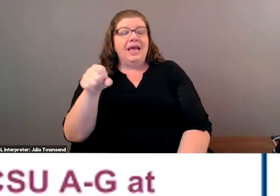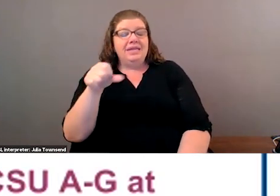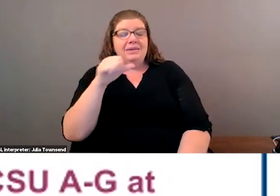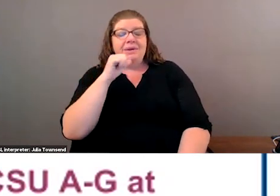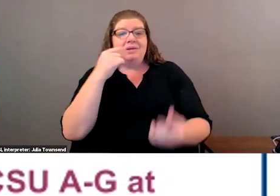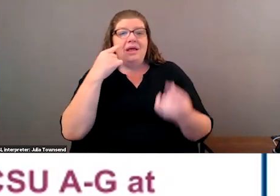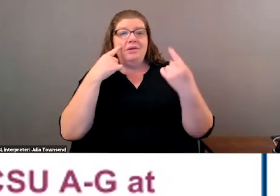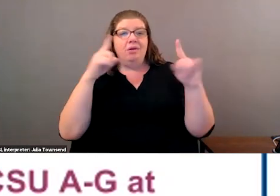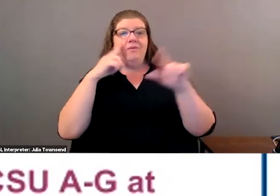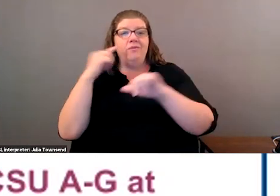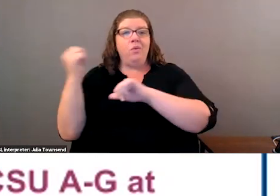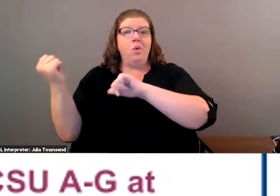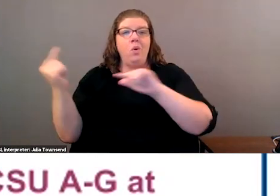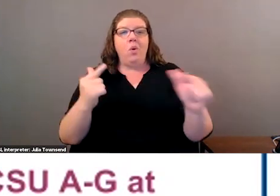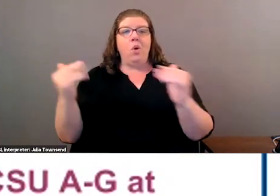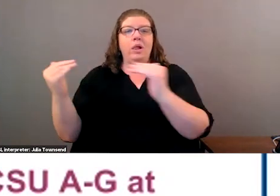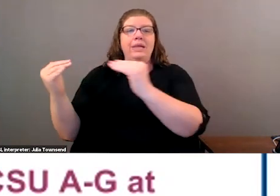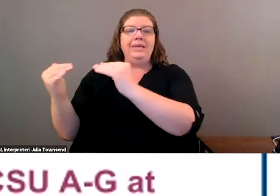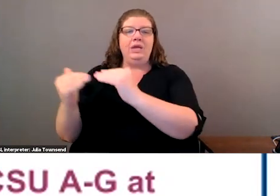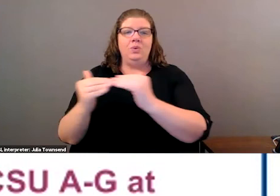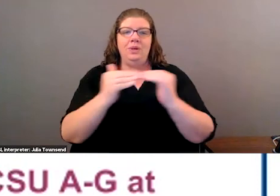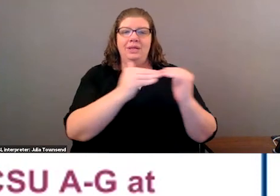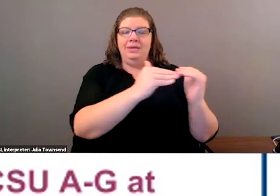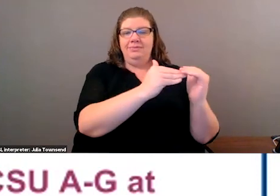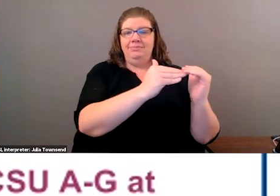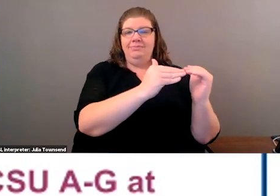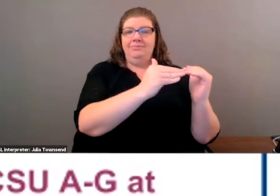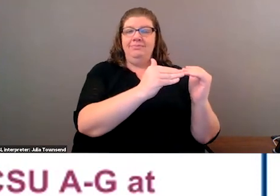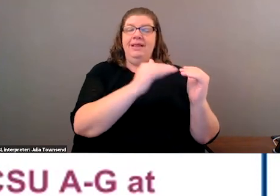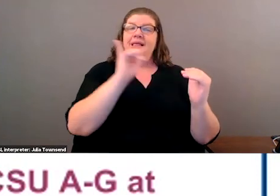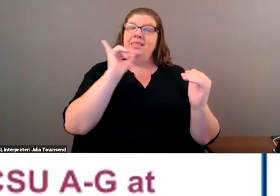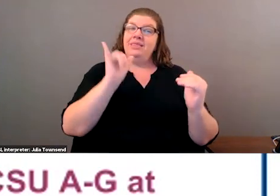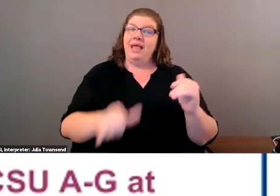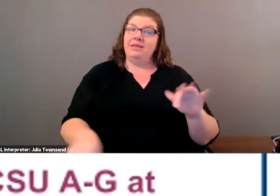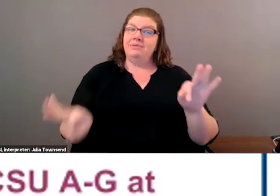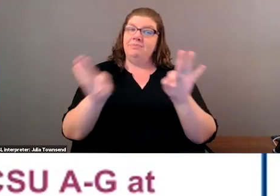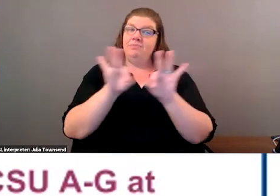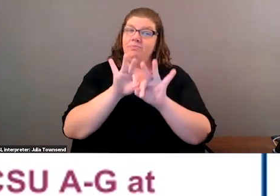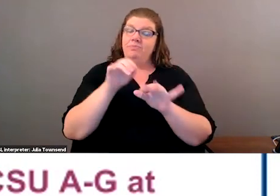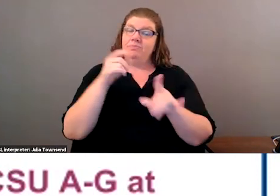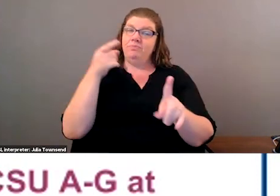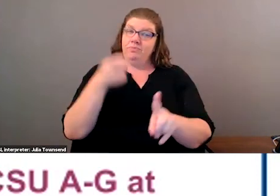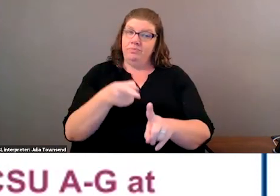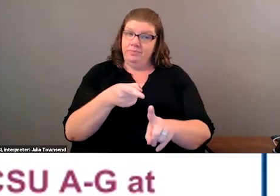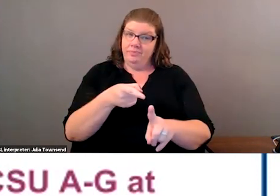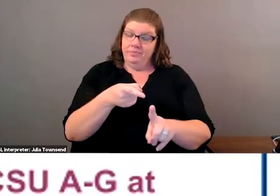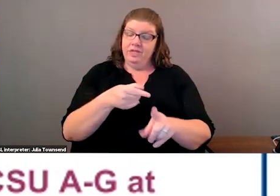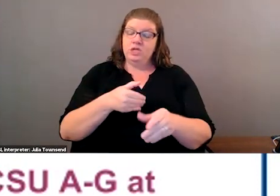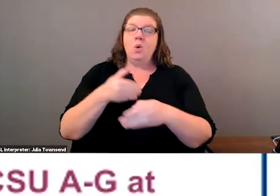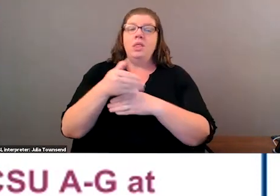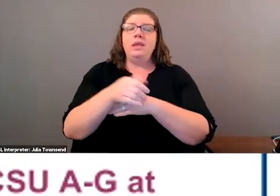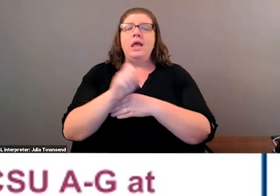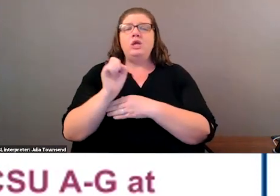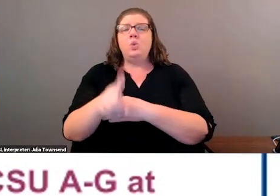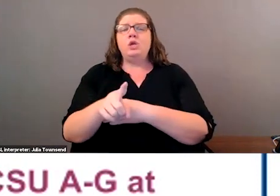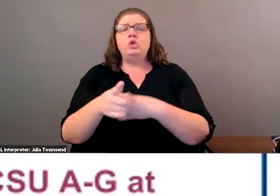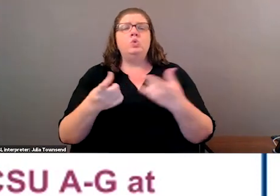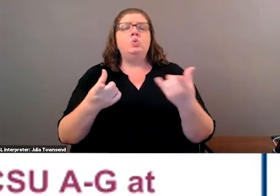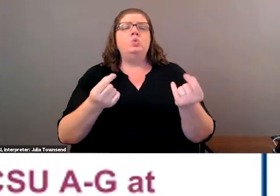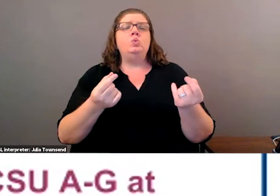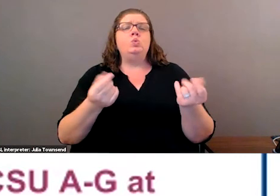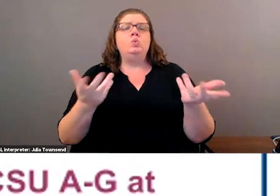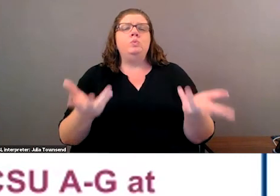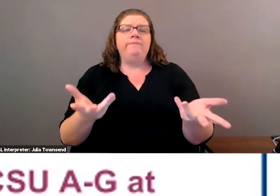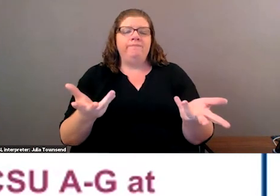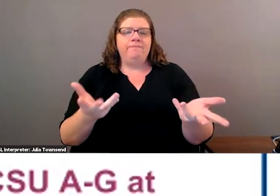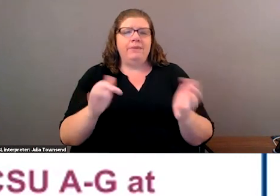boats equally. And that is the most important story for us to walk away with. So the next question is, what are we going to do about it? Because